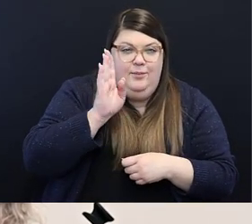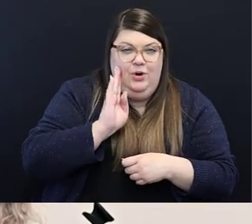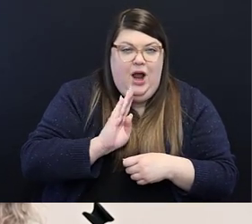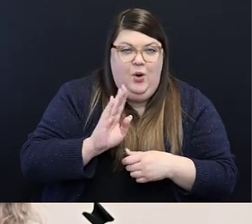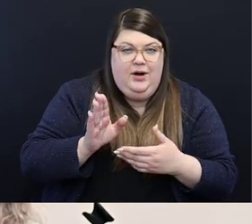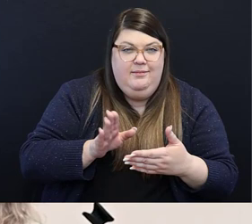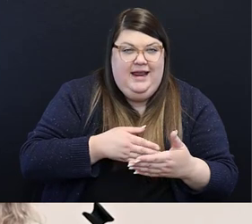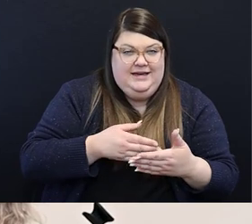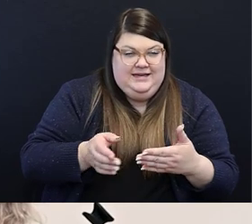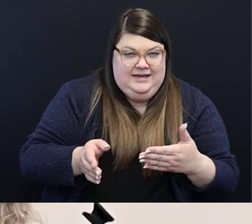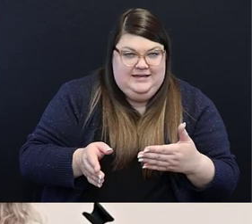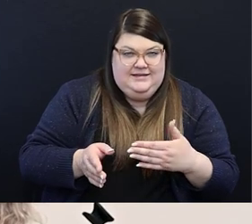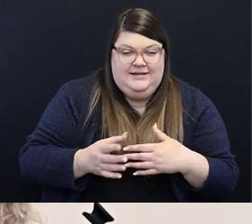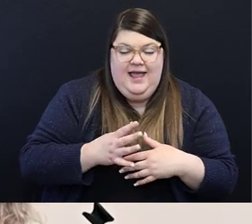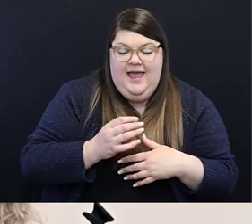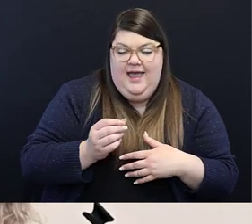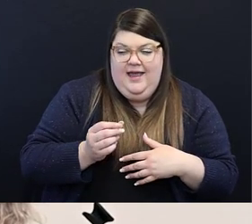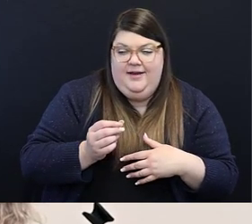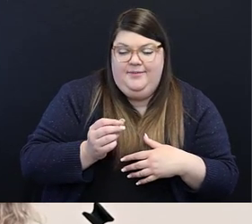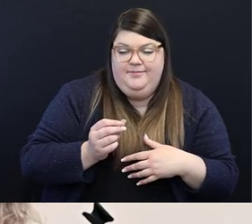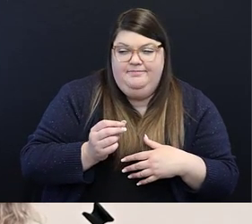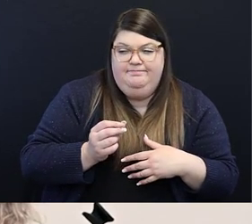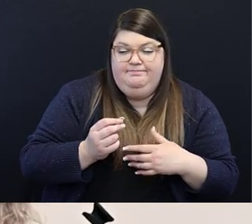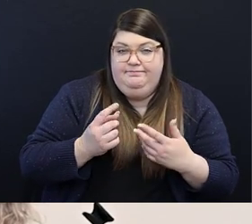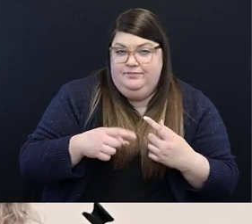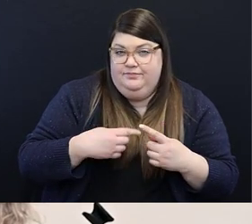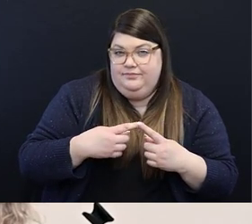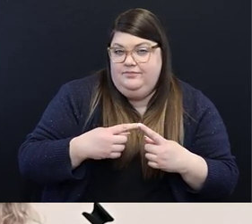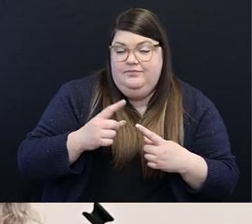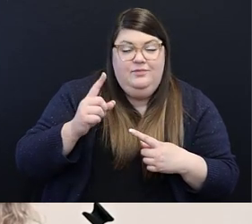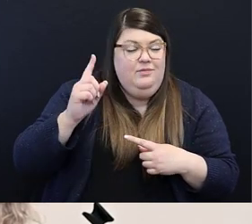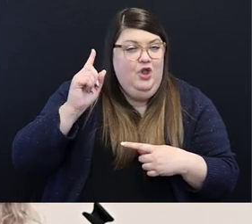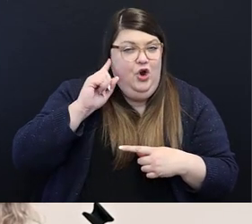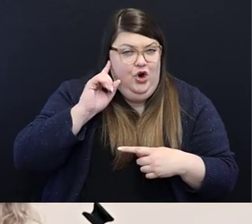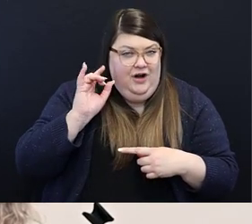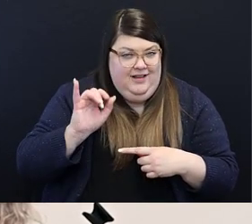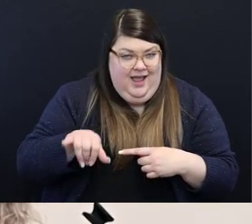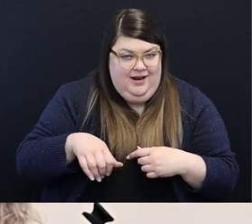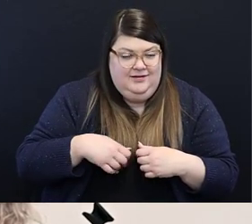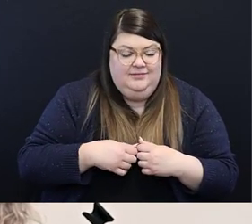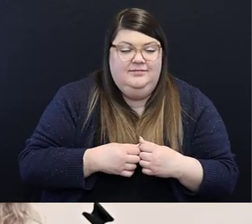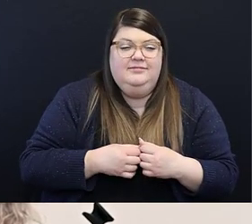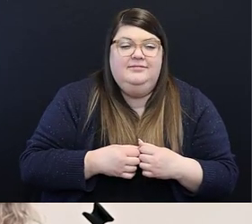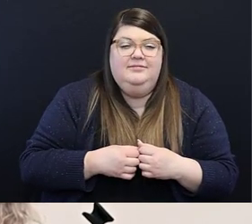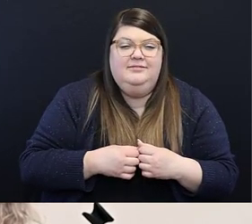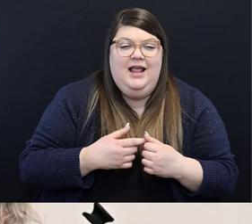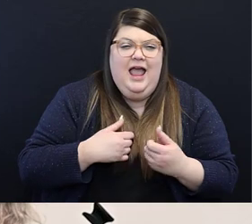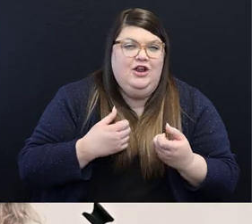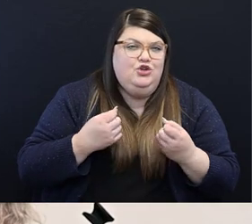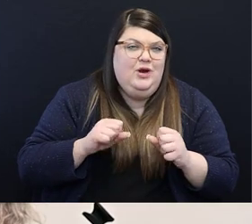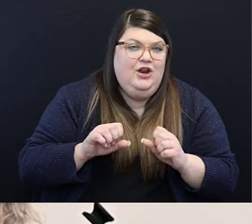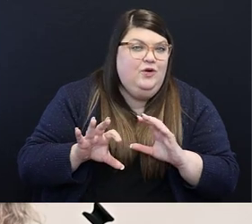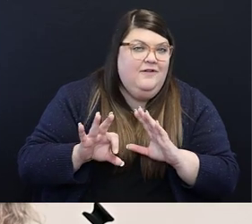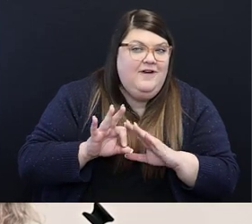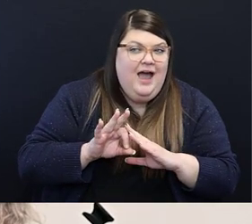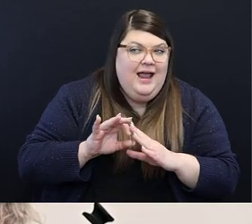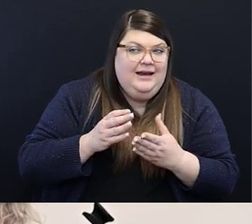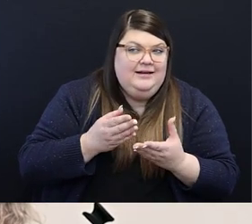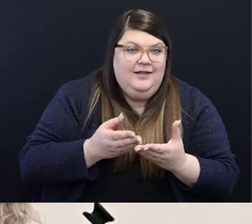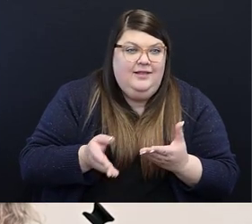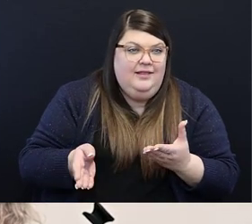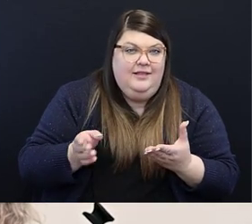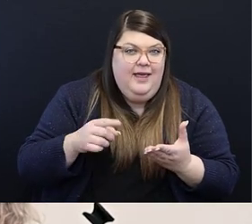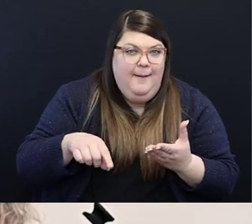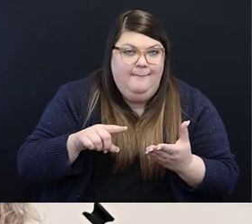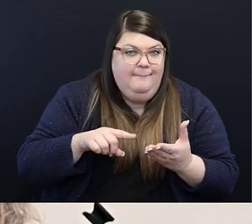brown paintings. And when I heard that, I tried to find them.